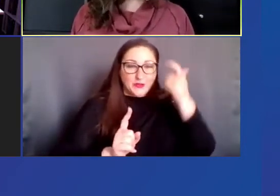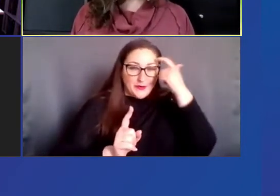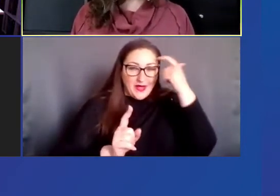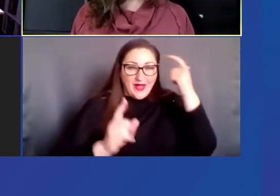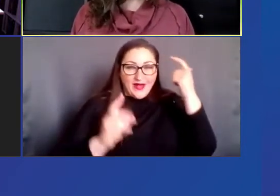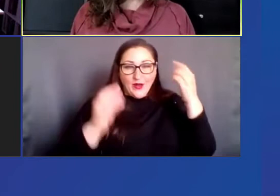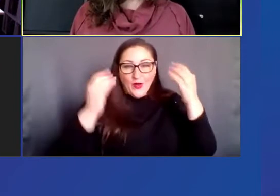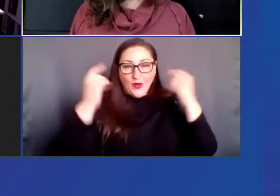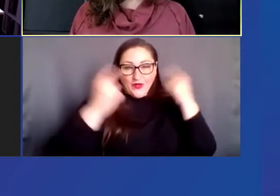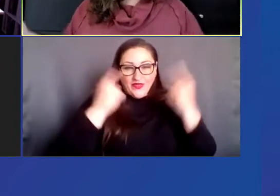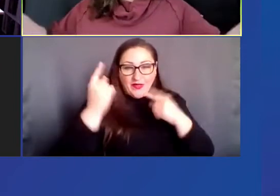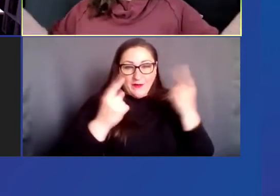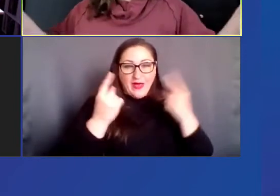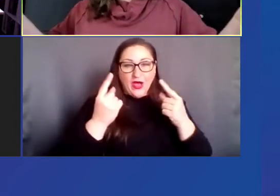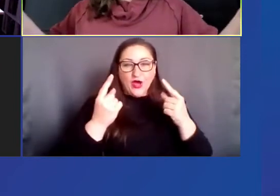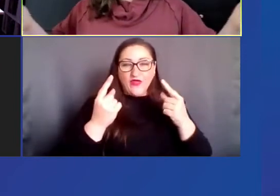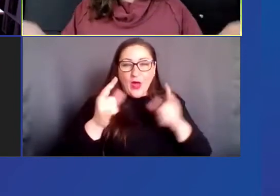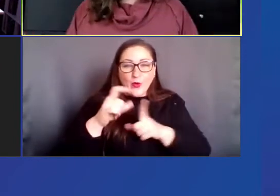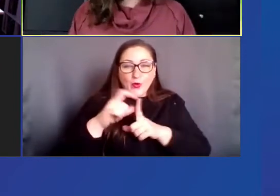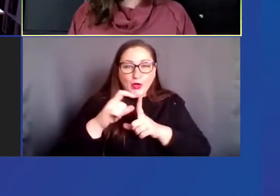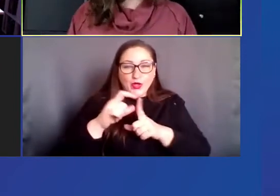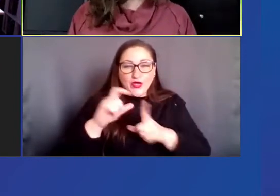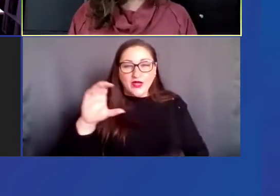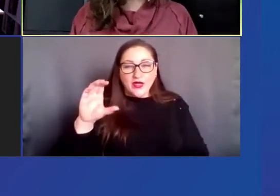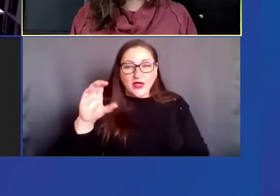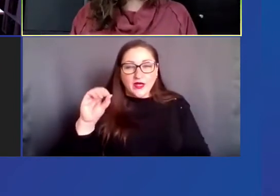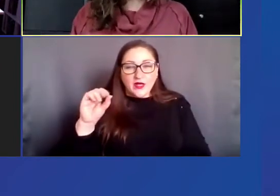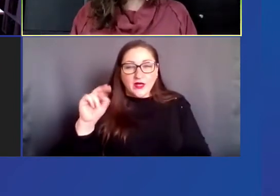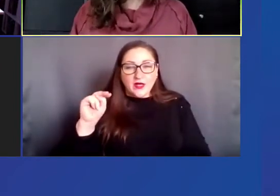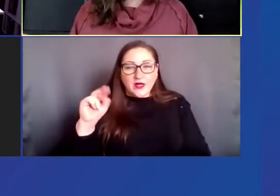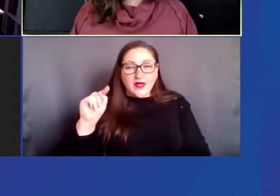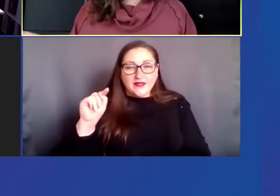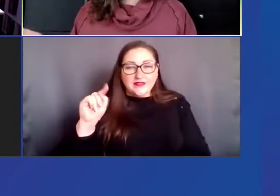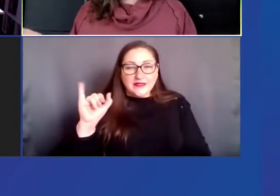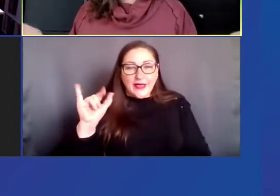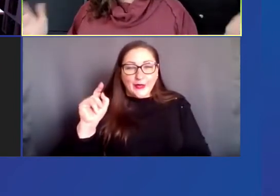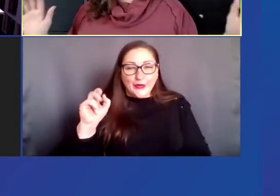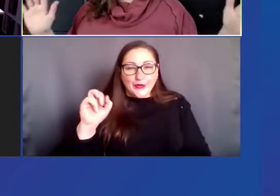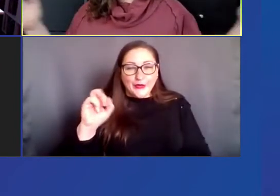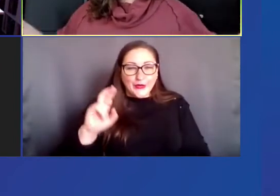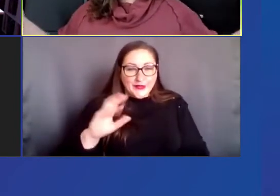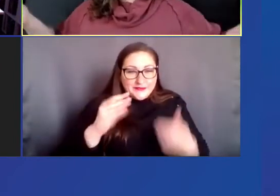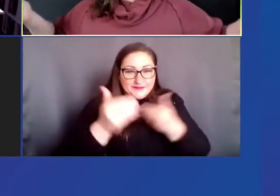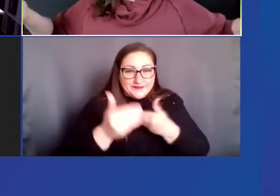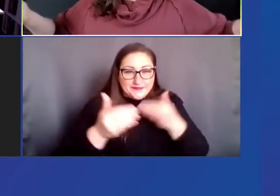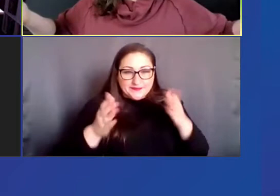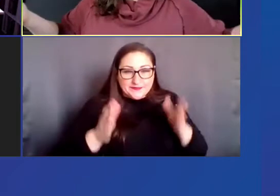is container. Just like saying this concept is